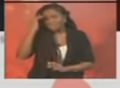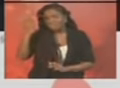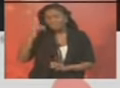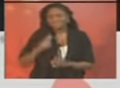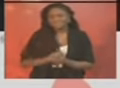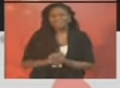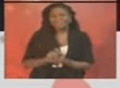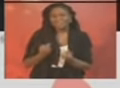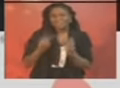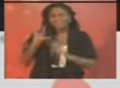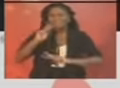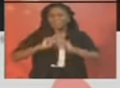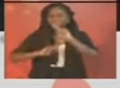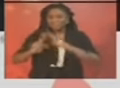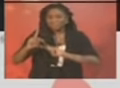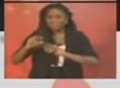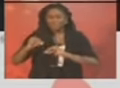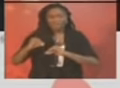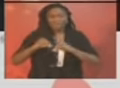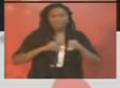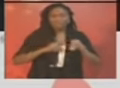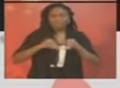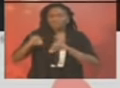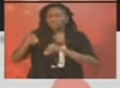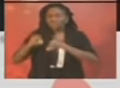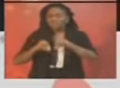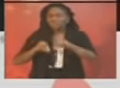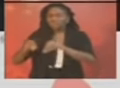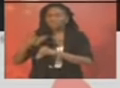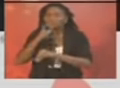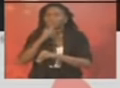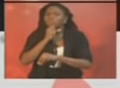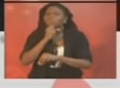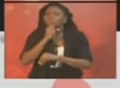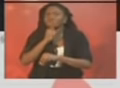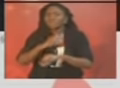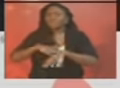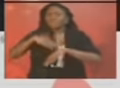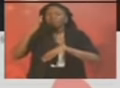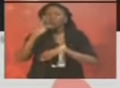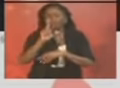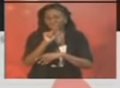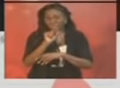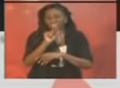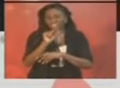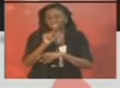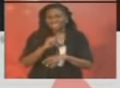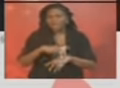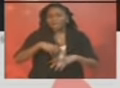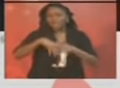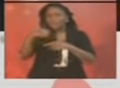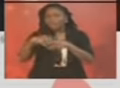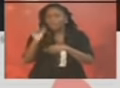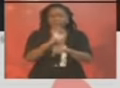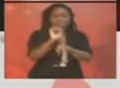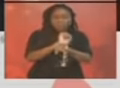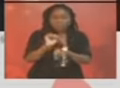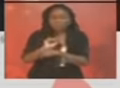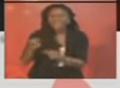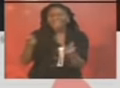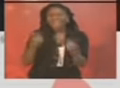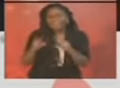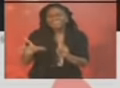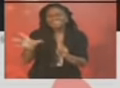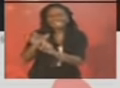get infected would have been 20 to 59, and we see a higher proportion in the older persons. Again, a slight increase December